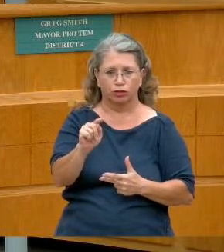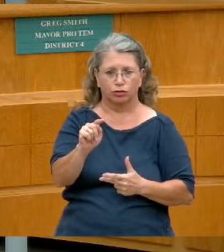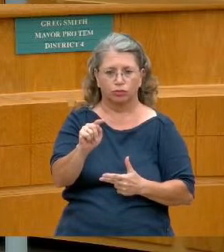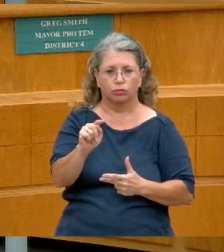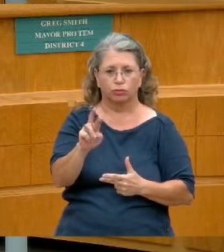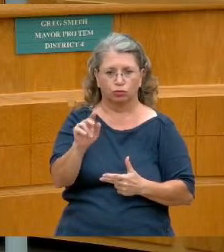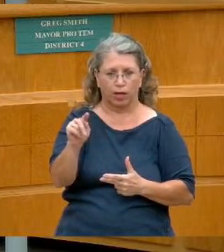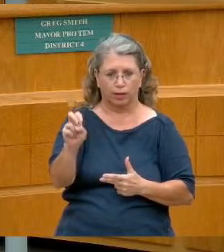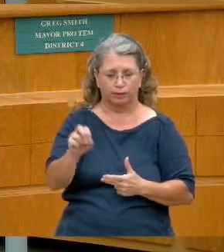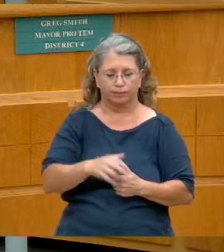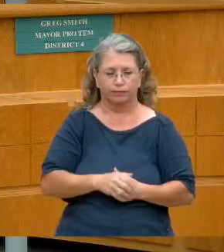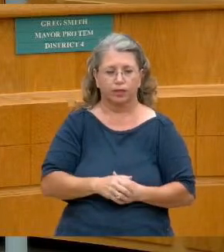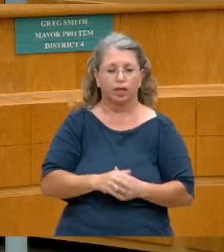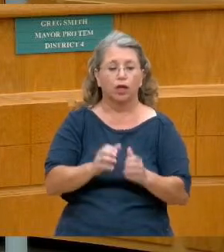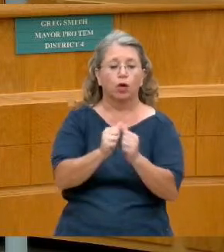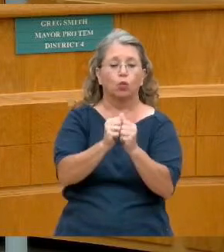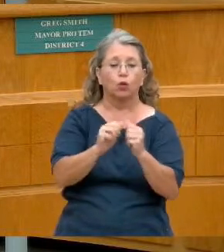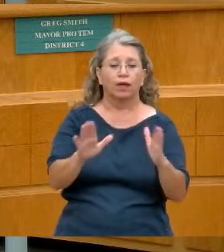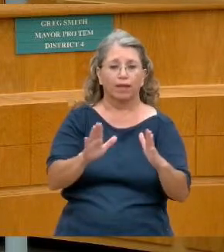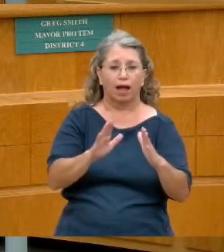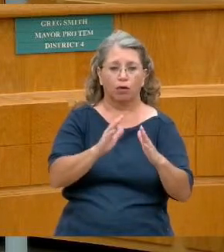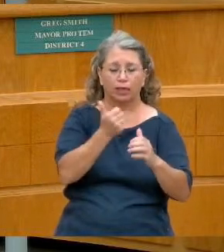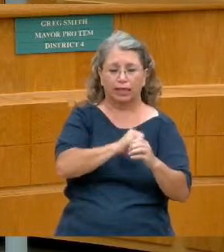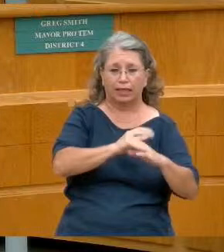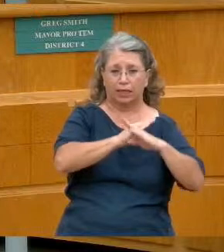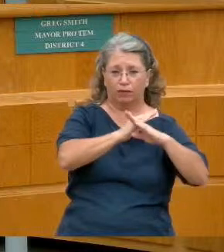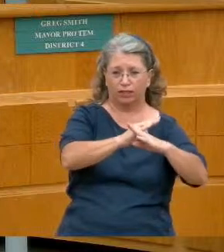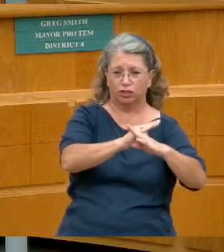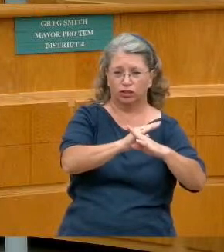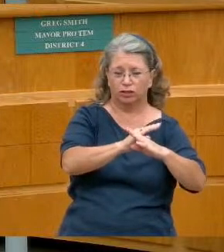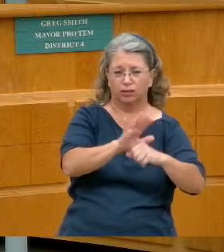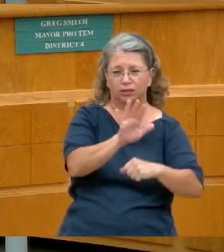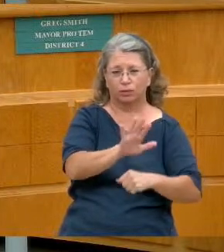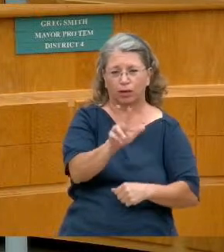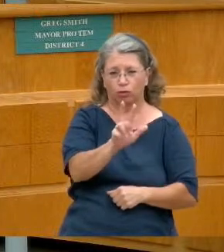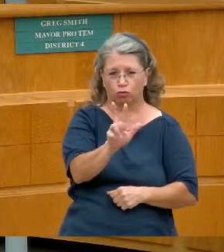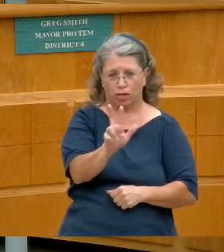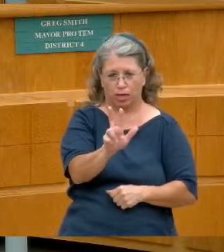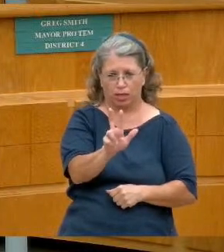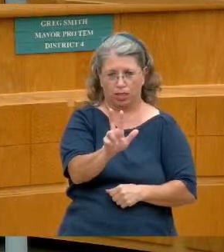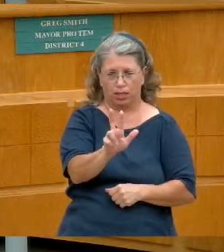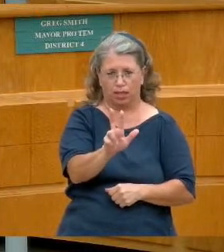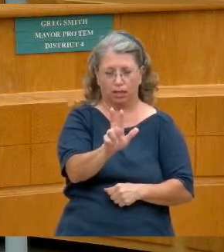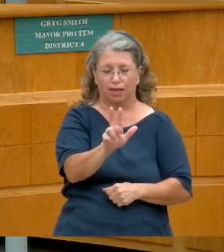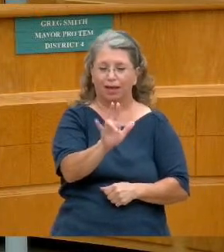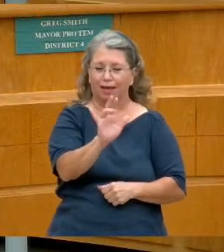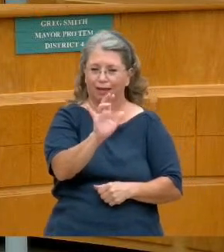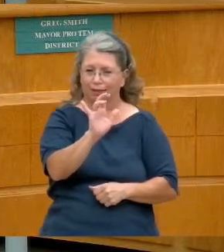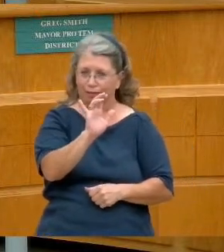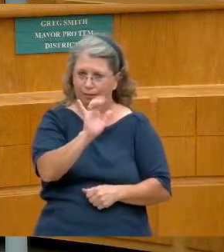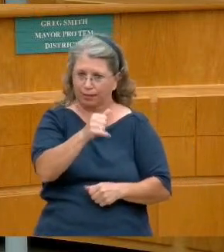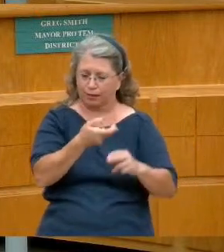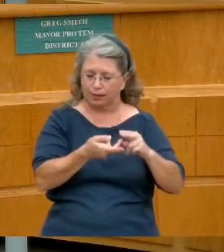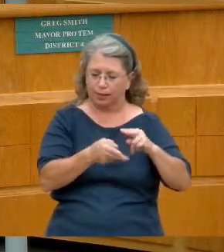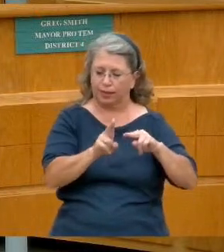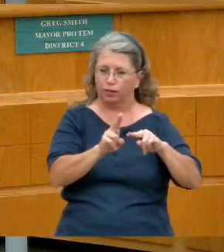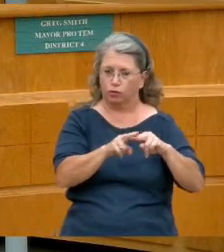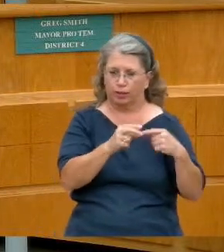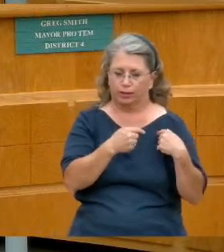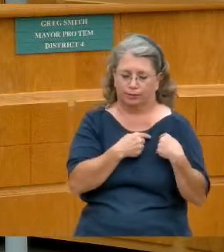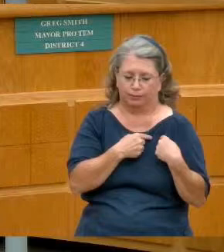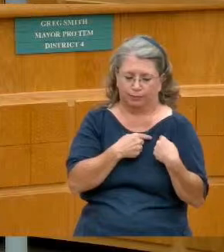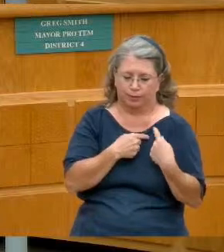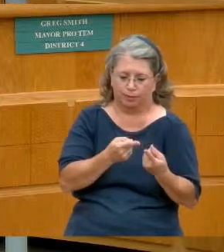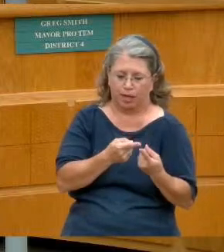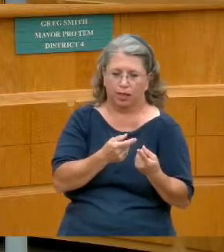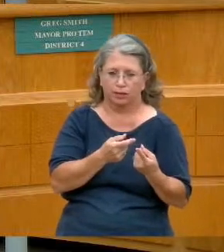rate without any interventions is around 3. And this is ticking up since a few weeks ago. Now,